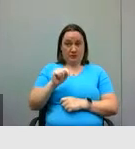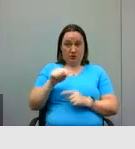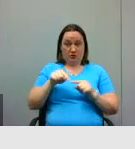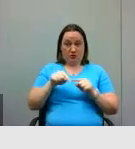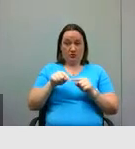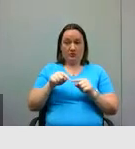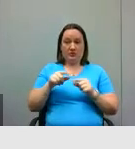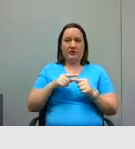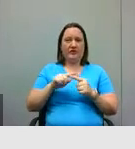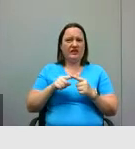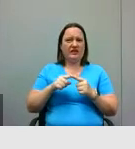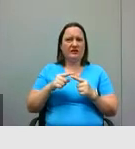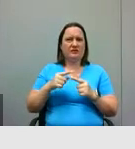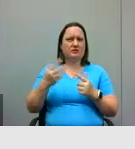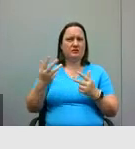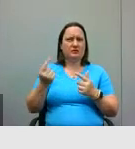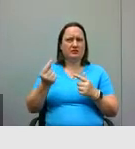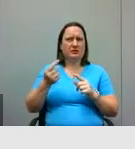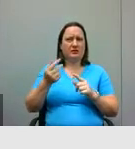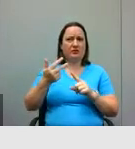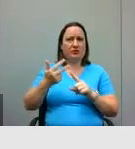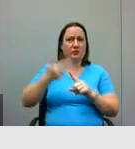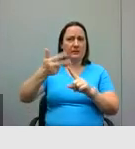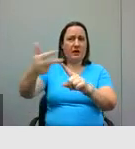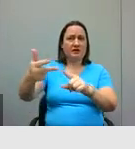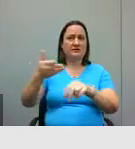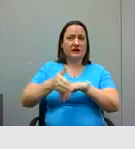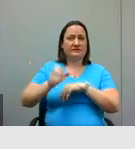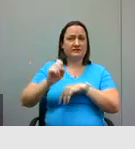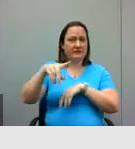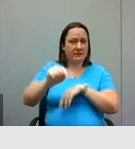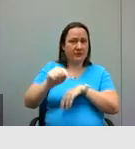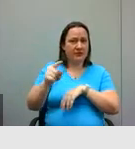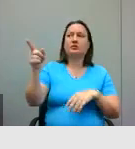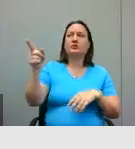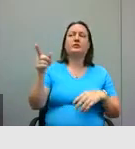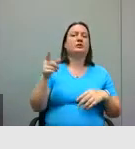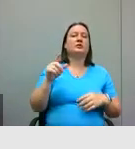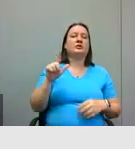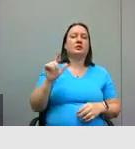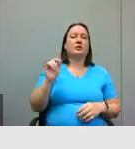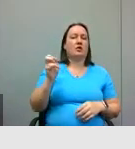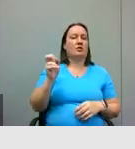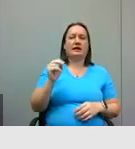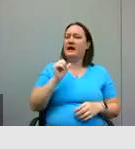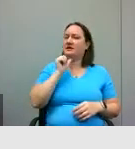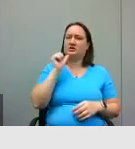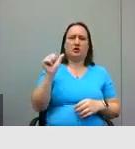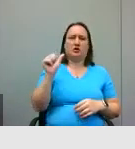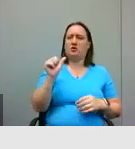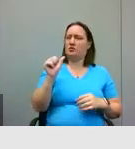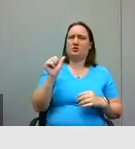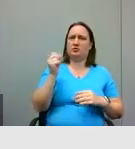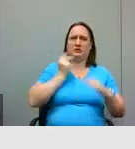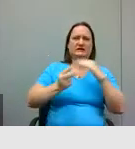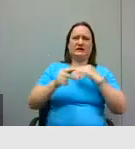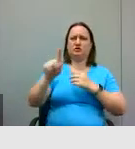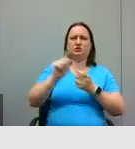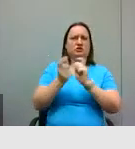that? Well, I don't anticipate you changing your retreat dates. Okay. So this gives